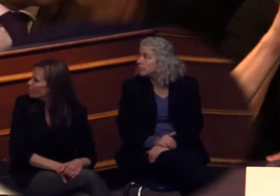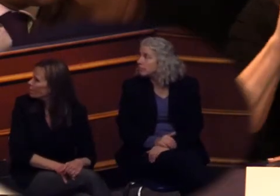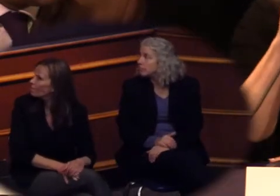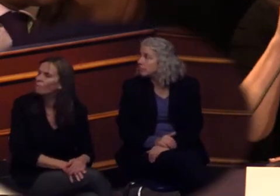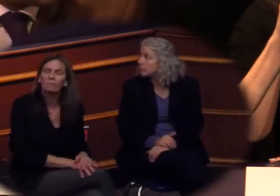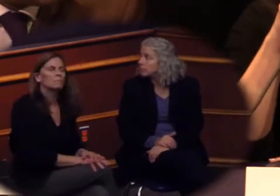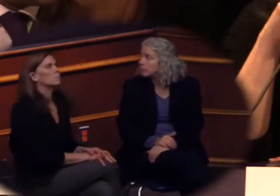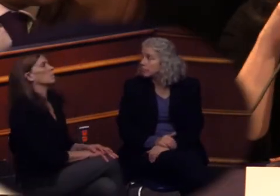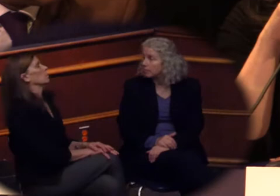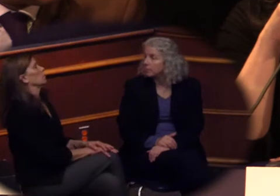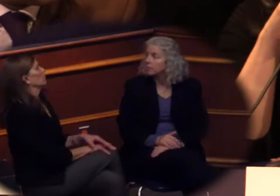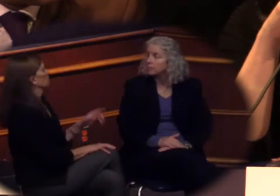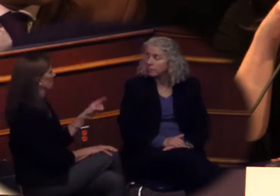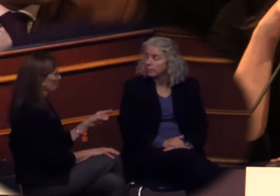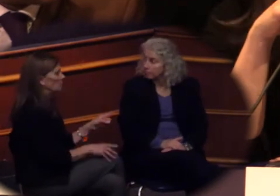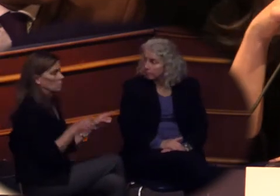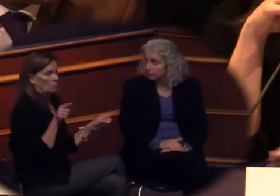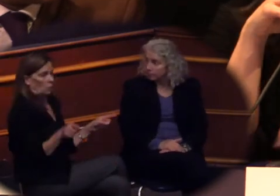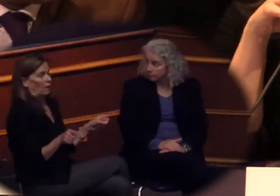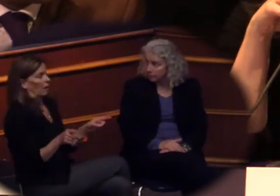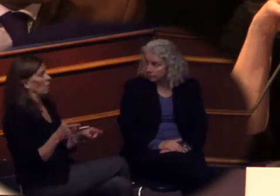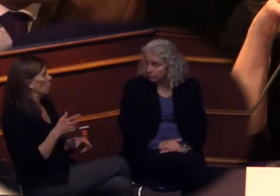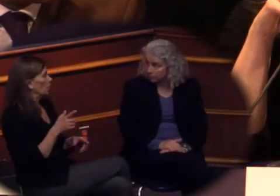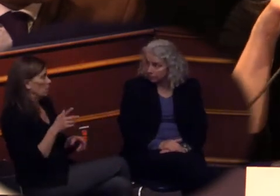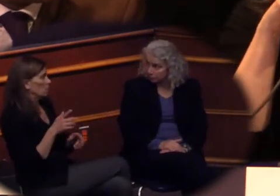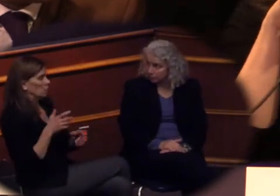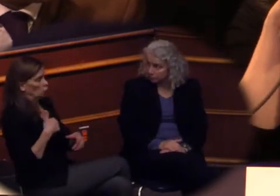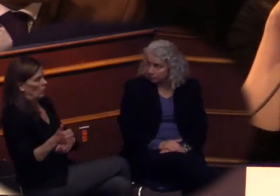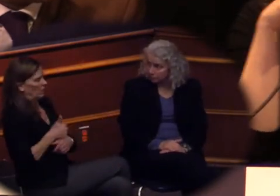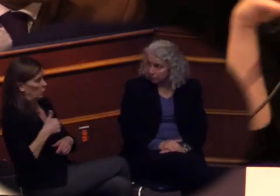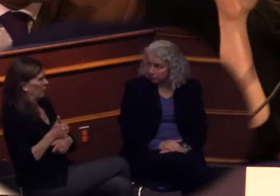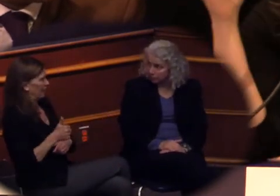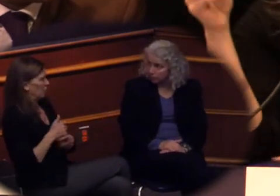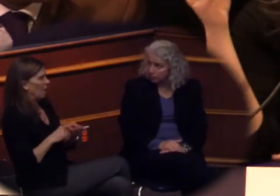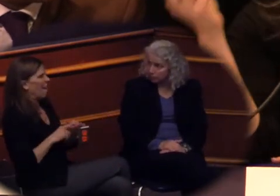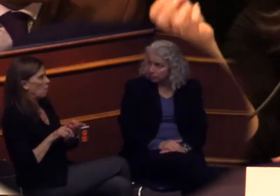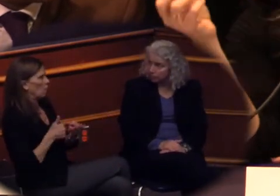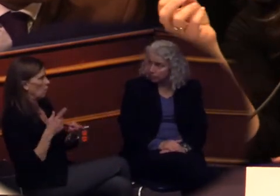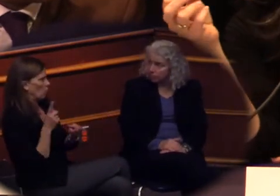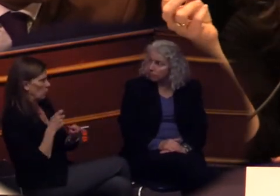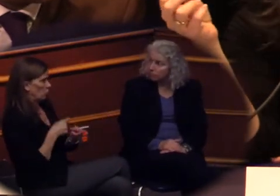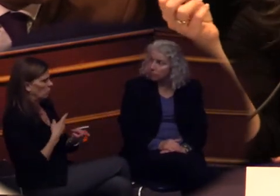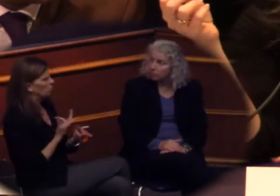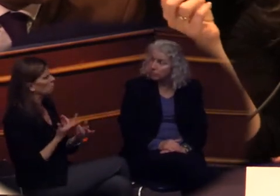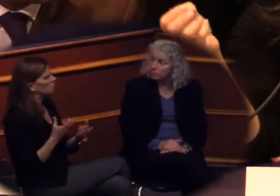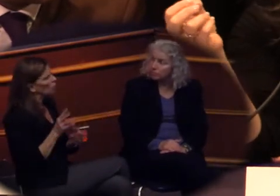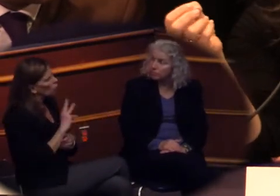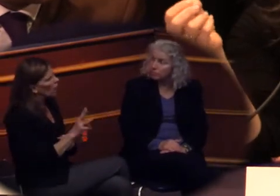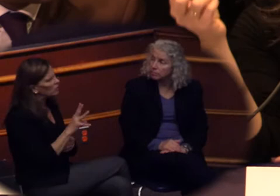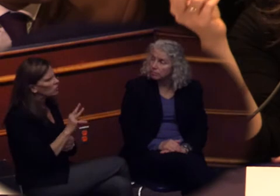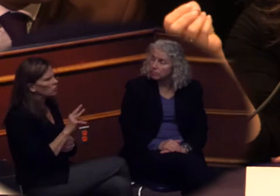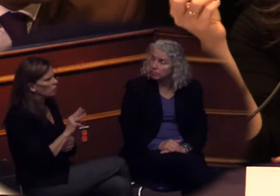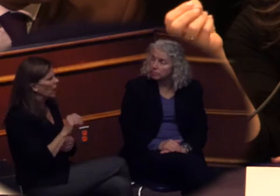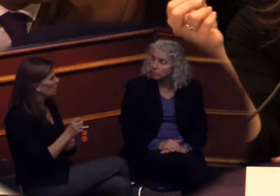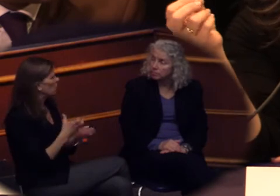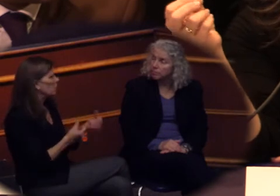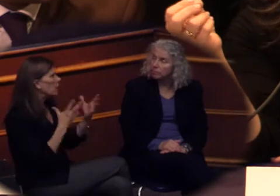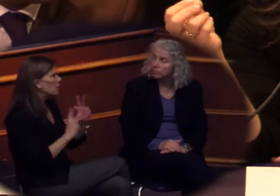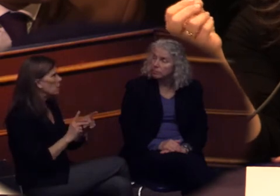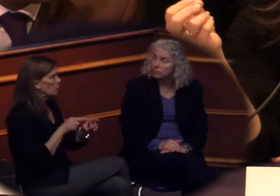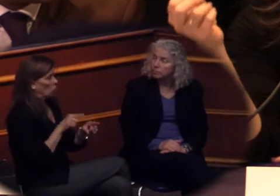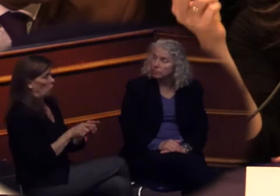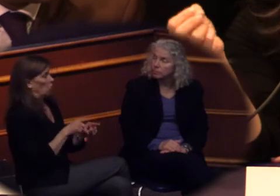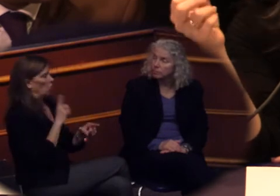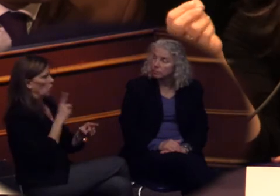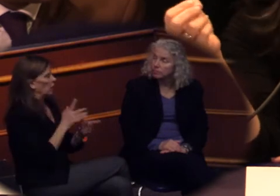So, speaking of transportation, I have a follow-up question. Many people out here in western Massachusetts are very interested